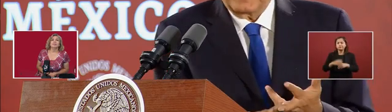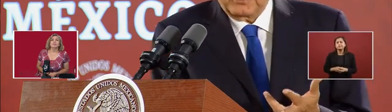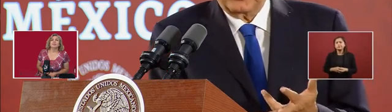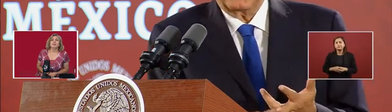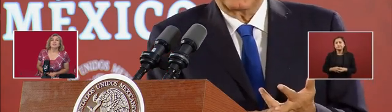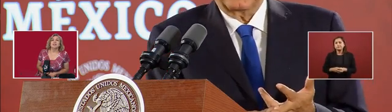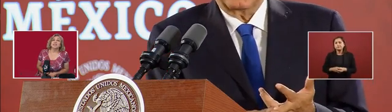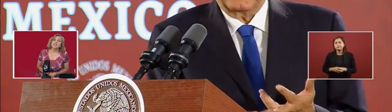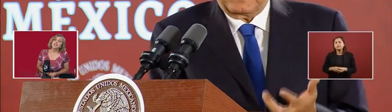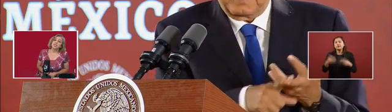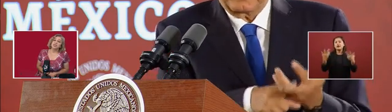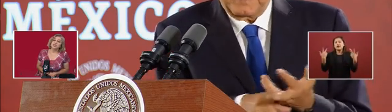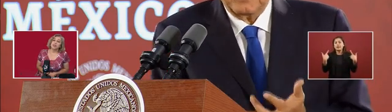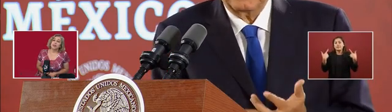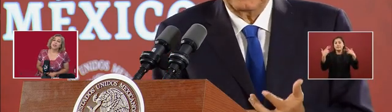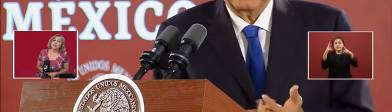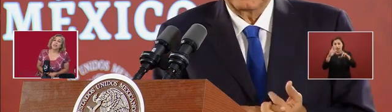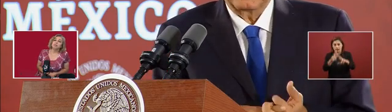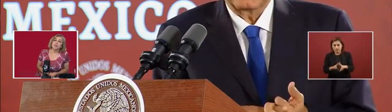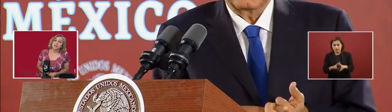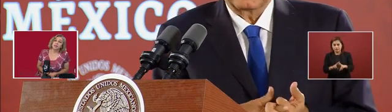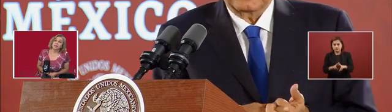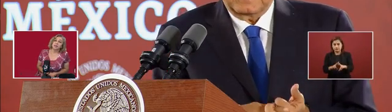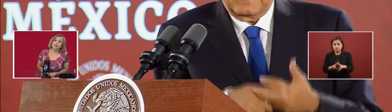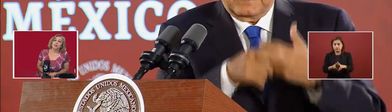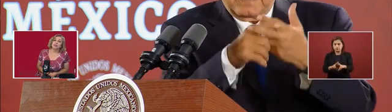merit. Autónomo. It's an